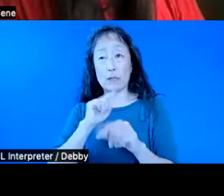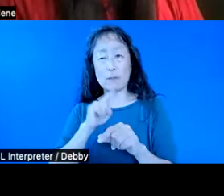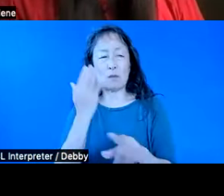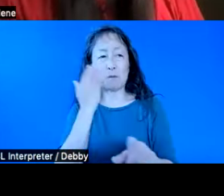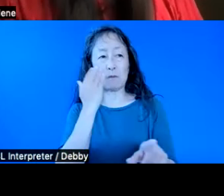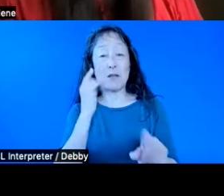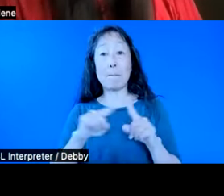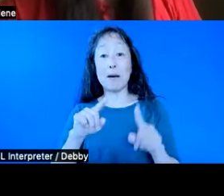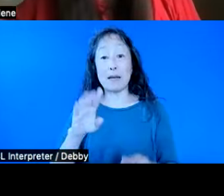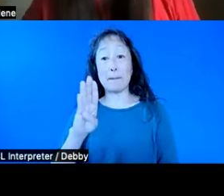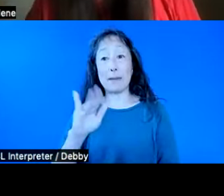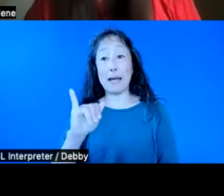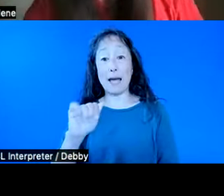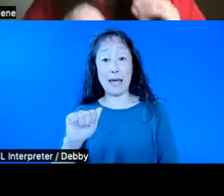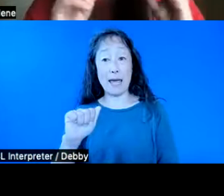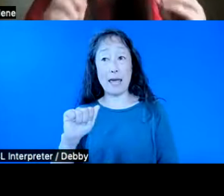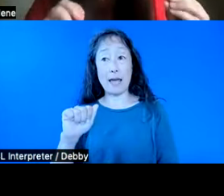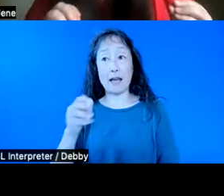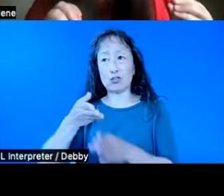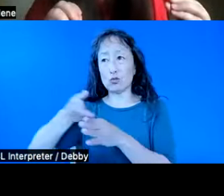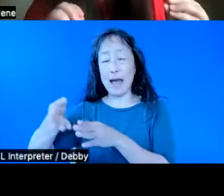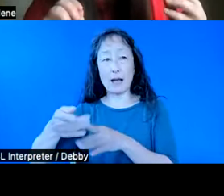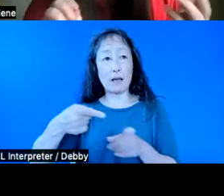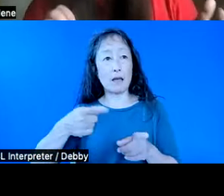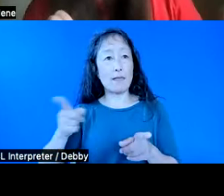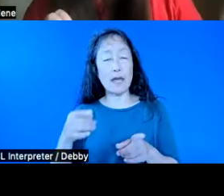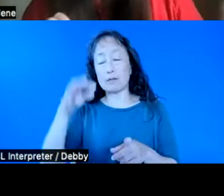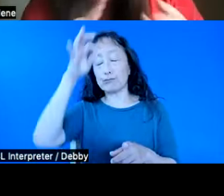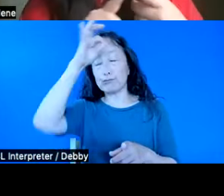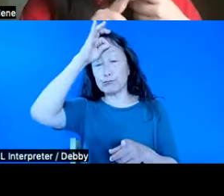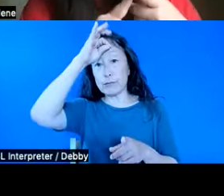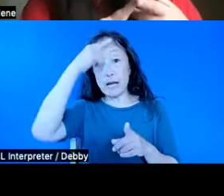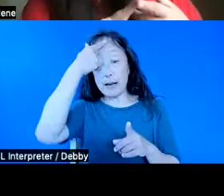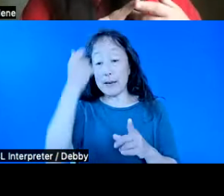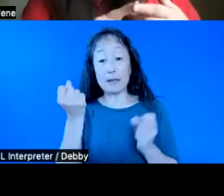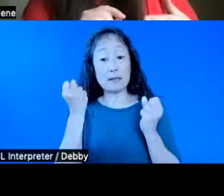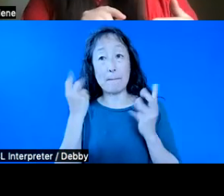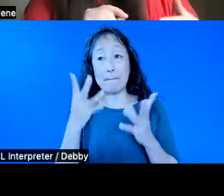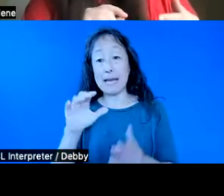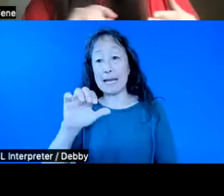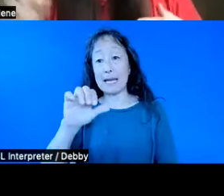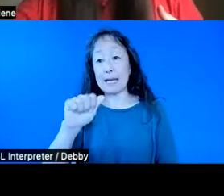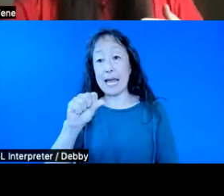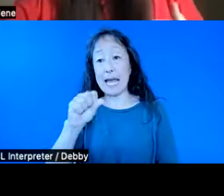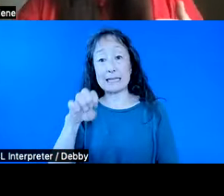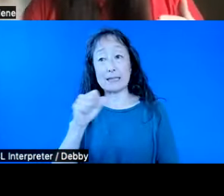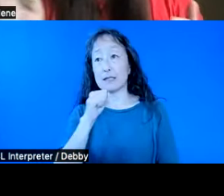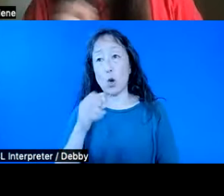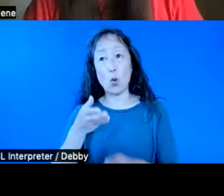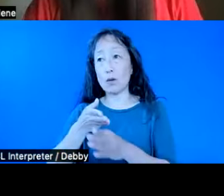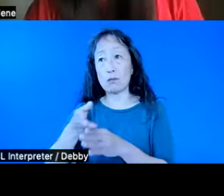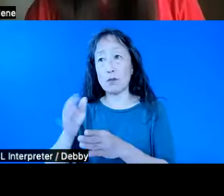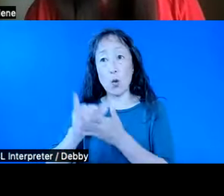the BIA track, they did not know anything, because so many cases don't go that way. And there's also a lack